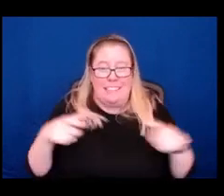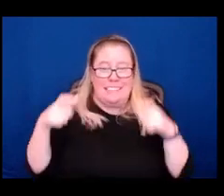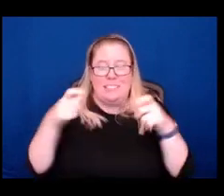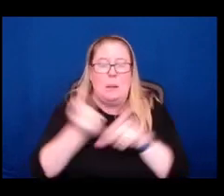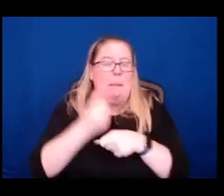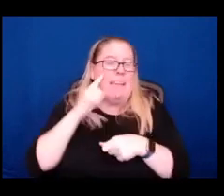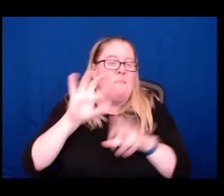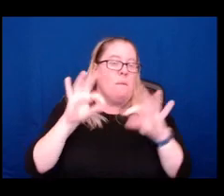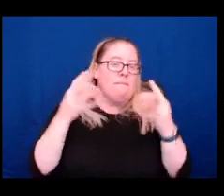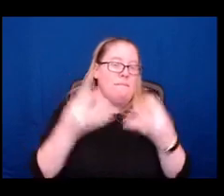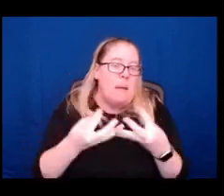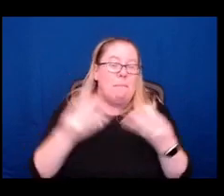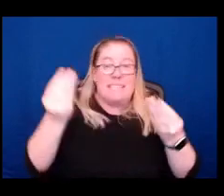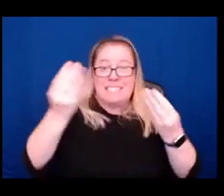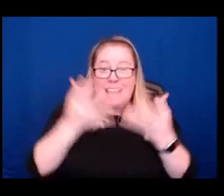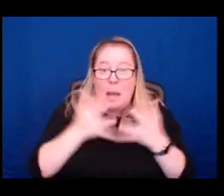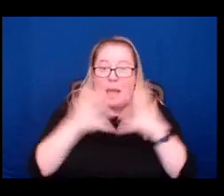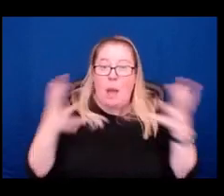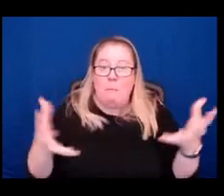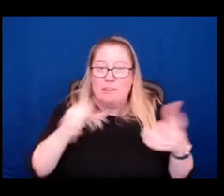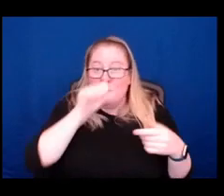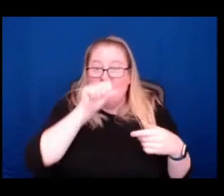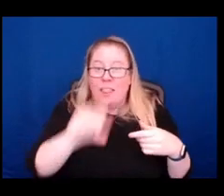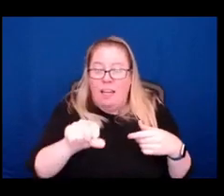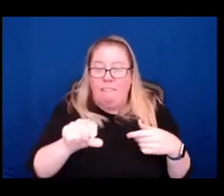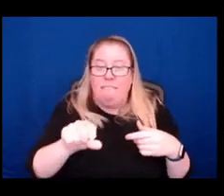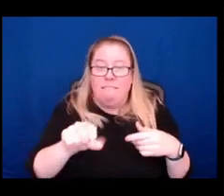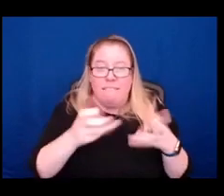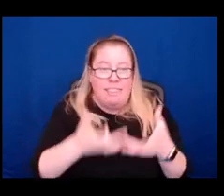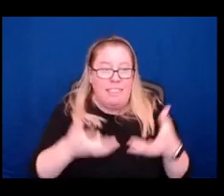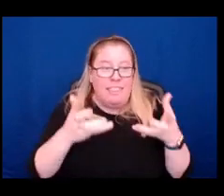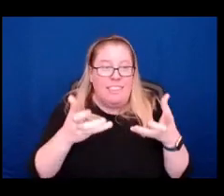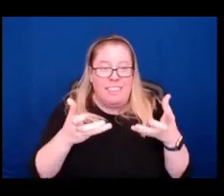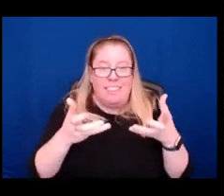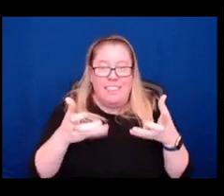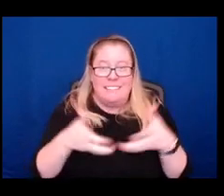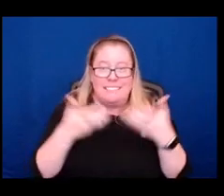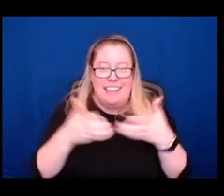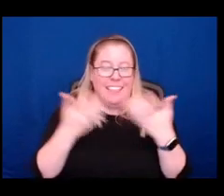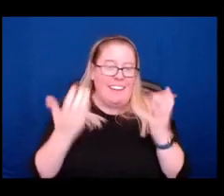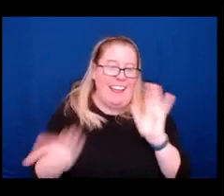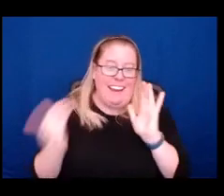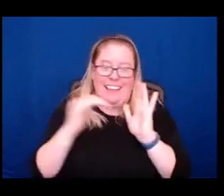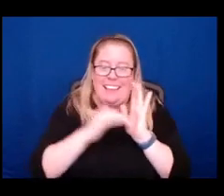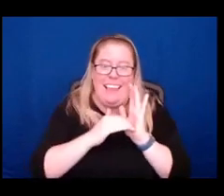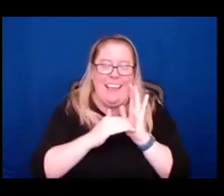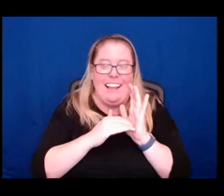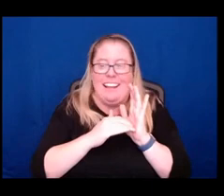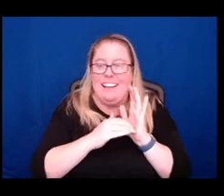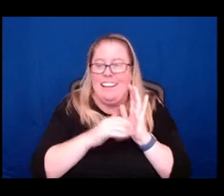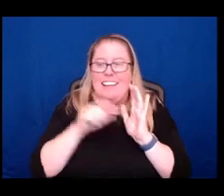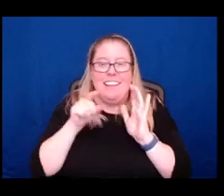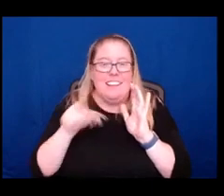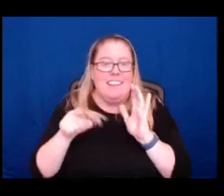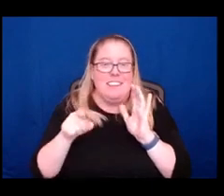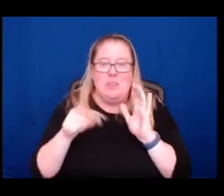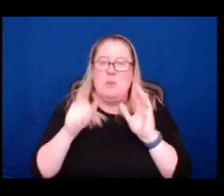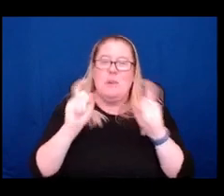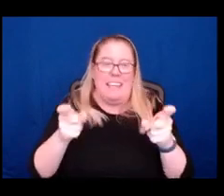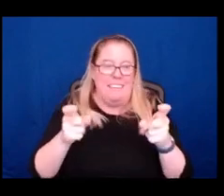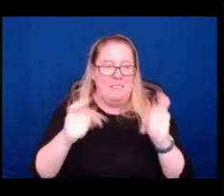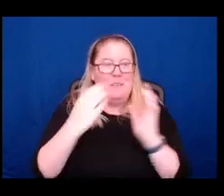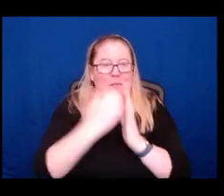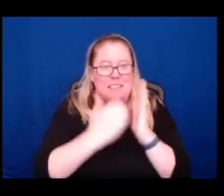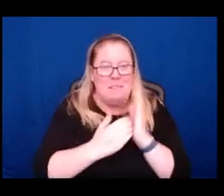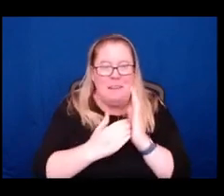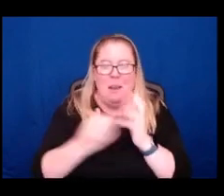much you love it. And again, you guys will get this recipe. Oh my goodness, I am